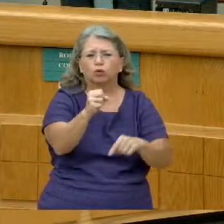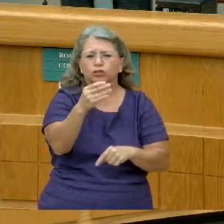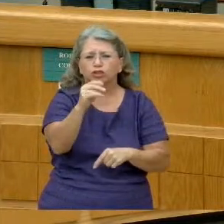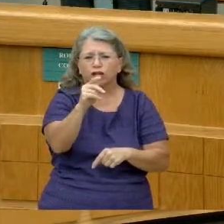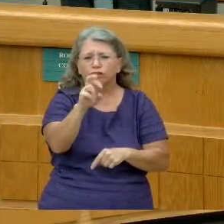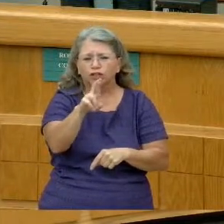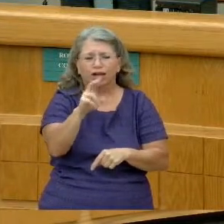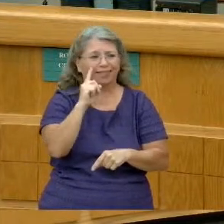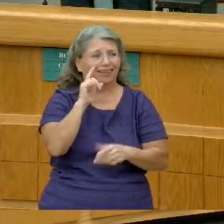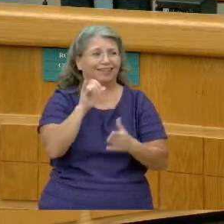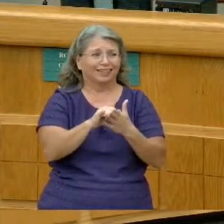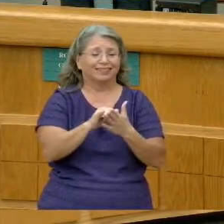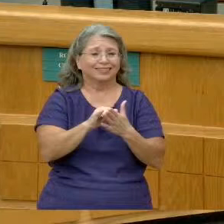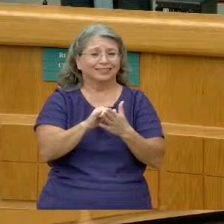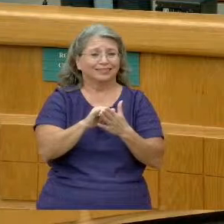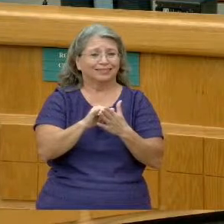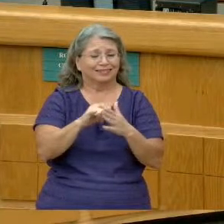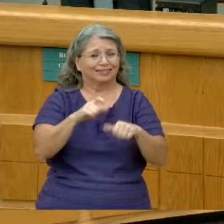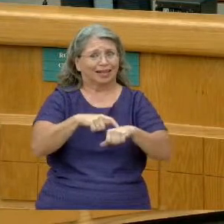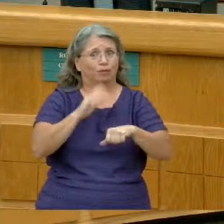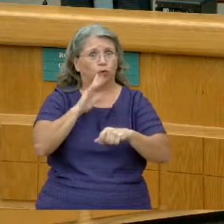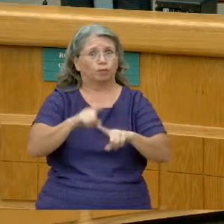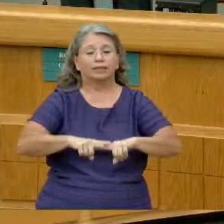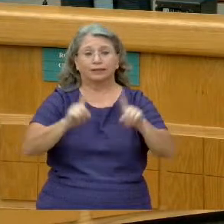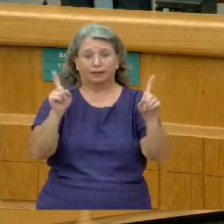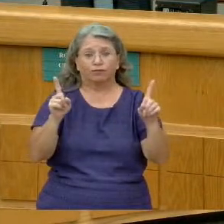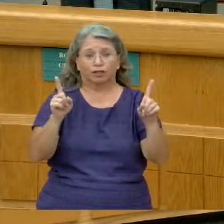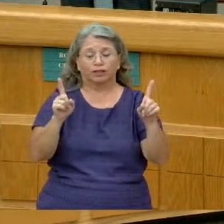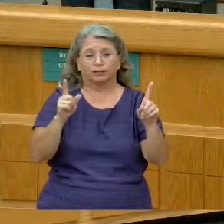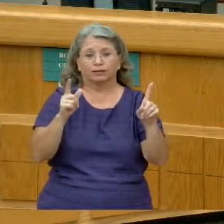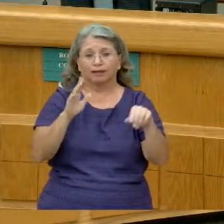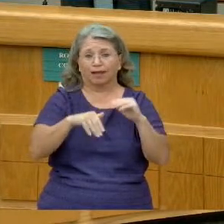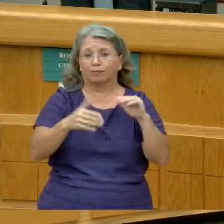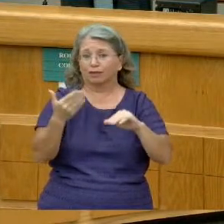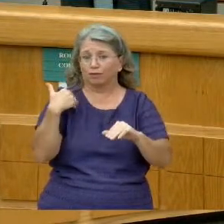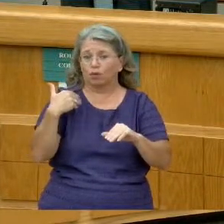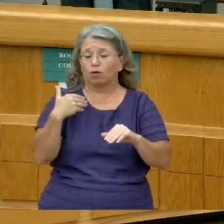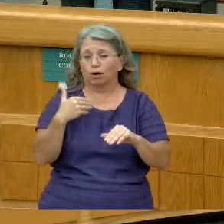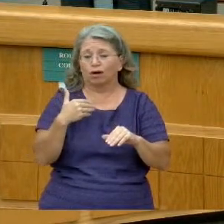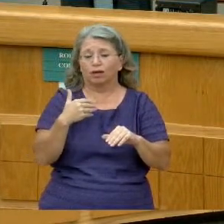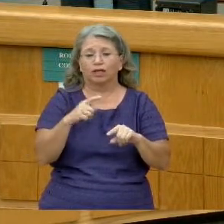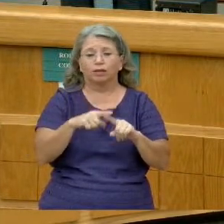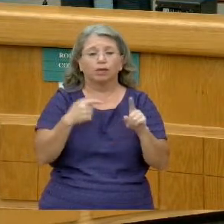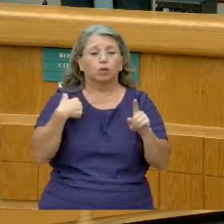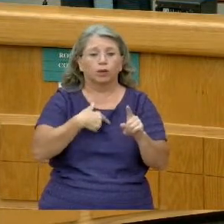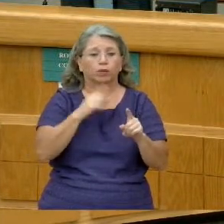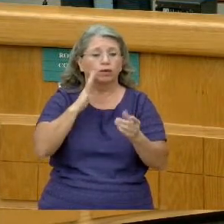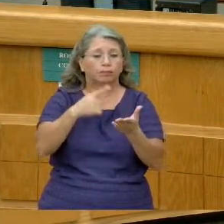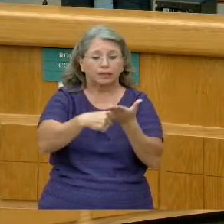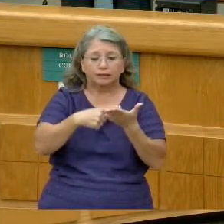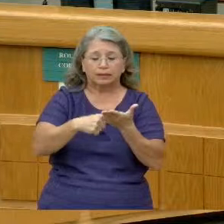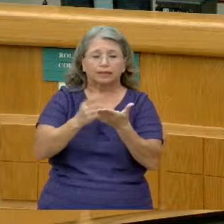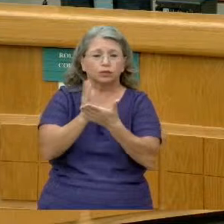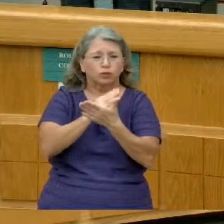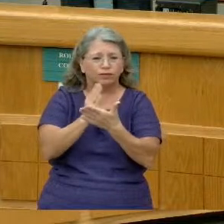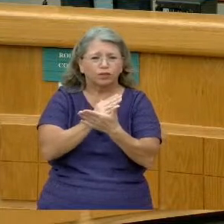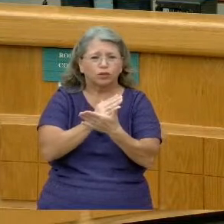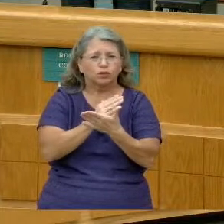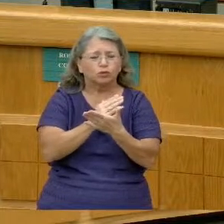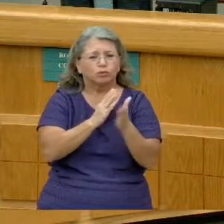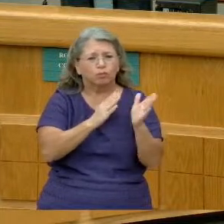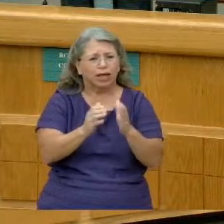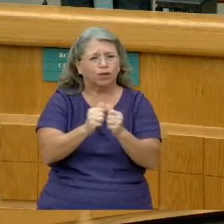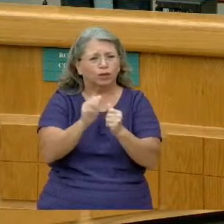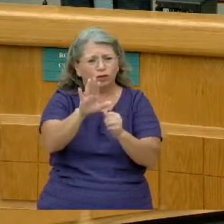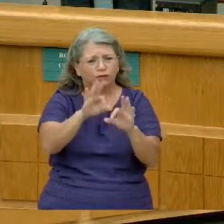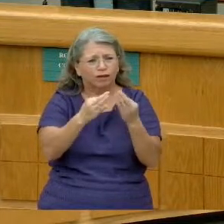things differently in the future, but we're going to be discussing and practicing these drills for evacuation with your family. Talk to your family,